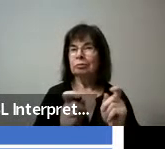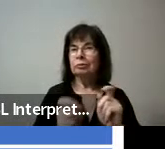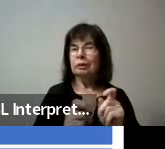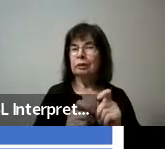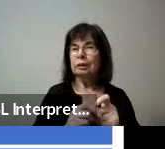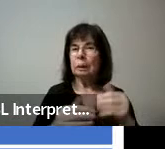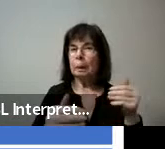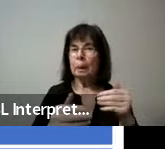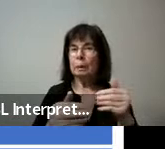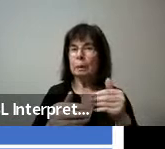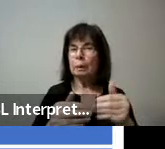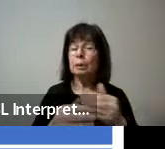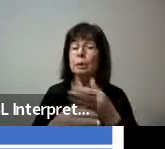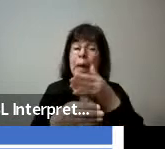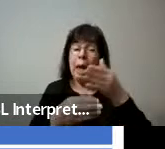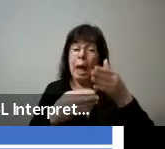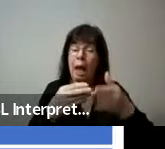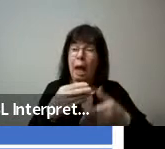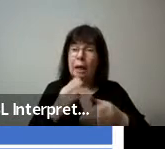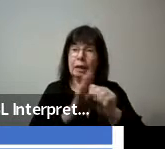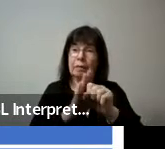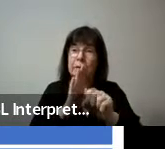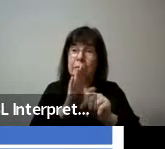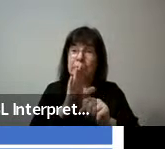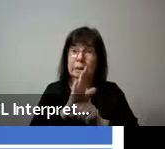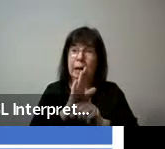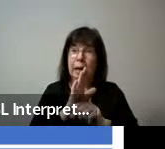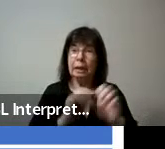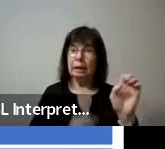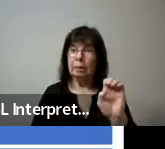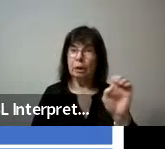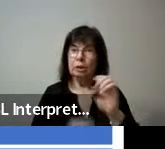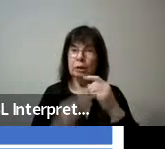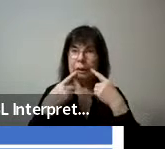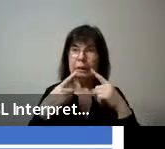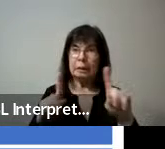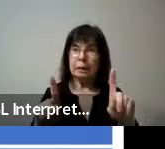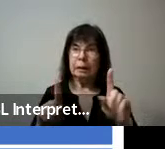to the end of the state emergency declaration. What's not